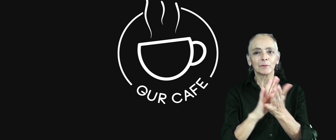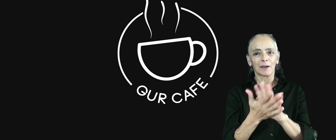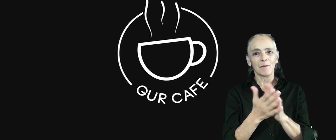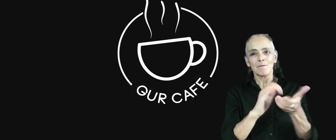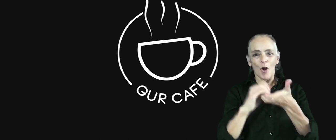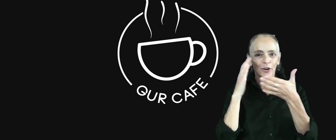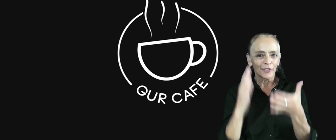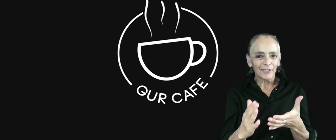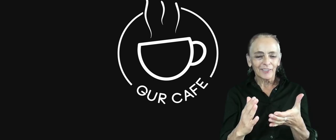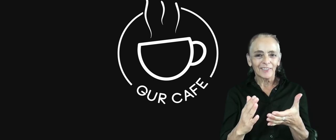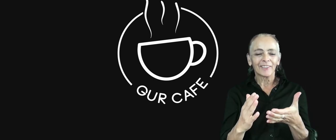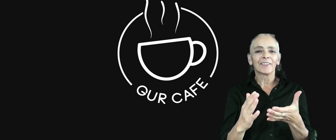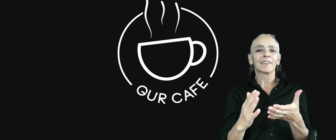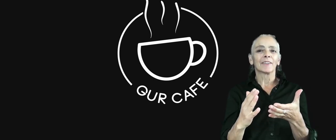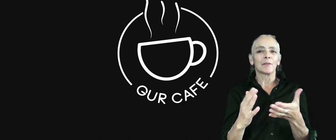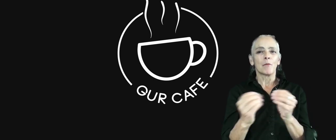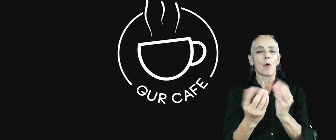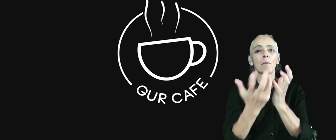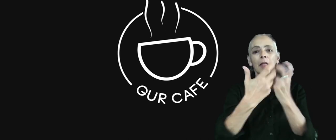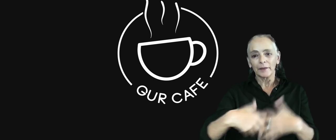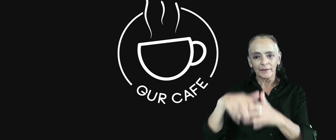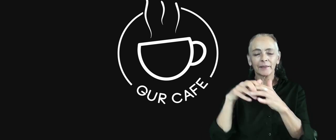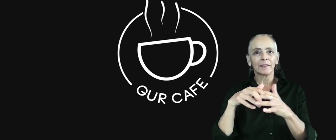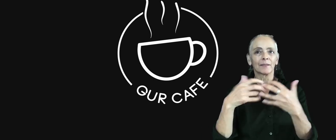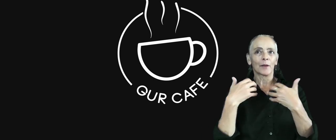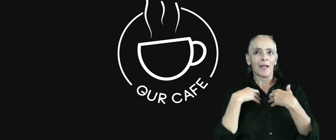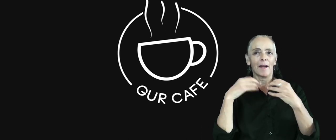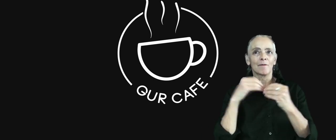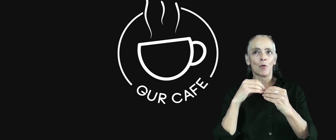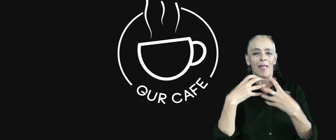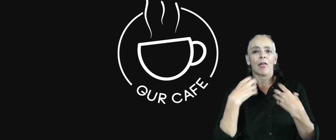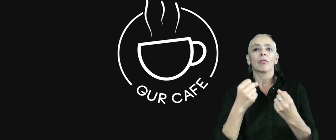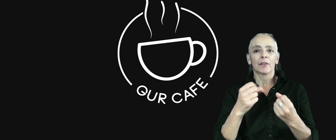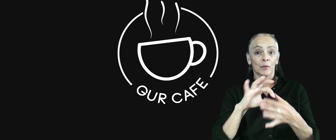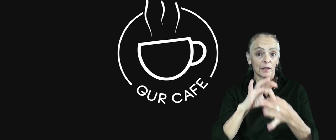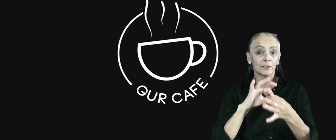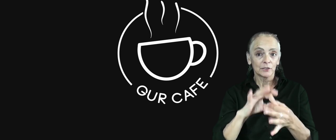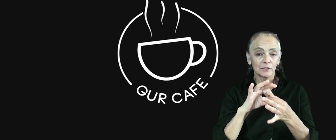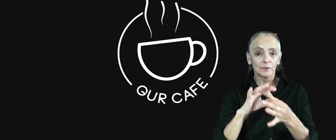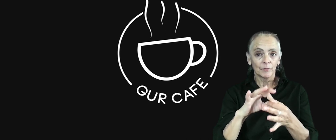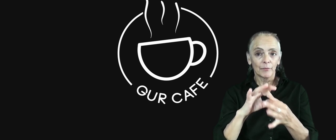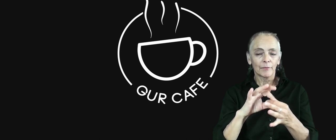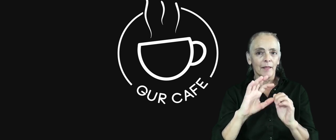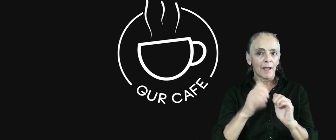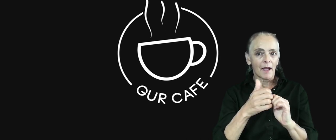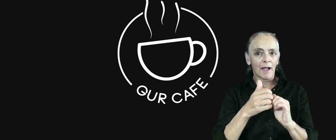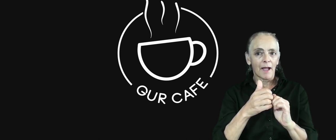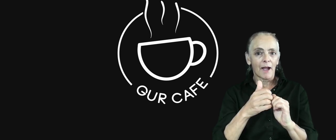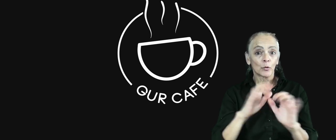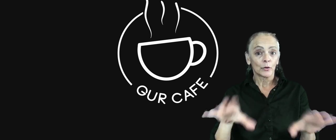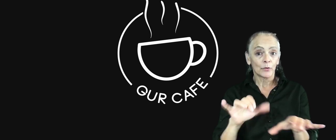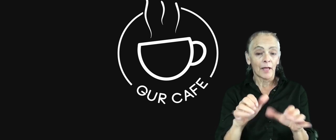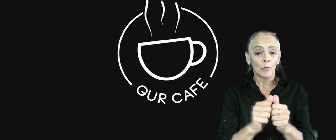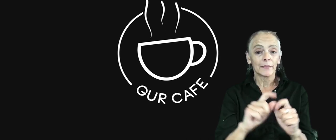where we are more blended and maybe we have this more kind of healthy relationship, but how do we do that